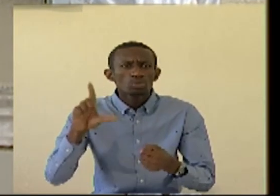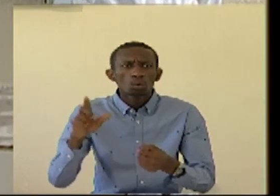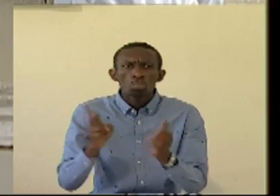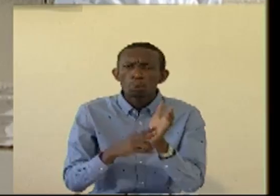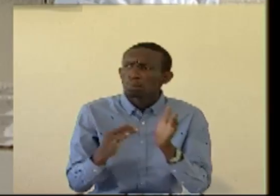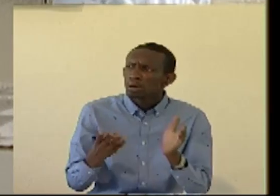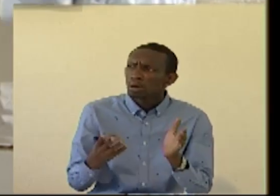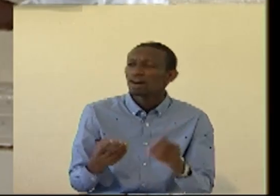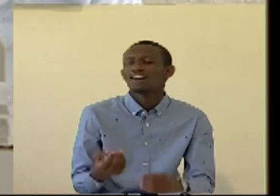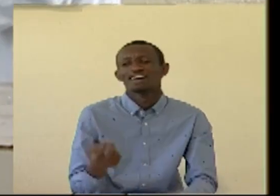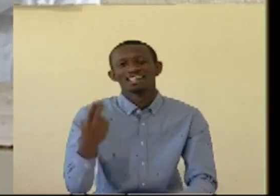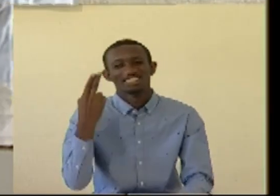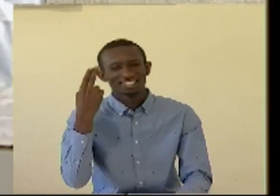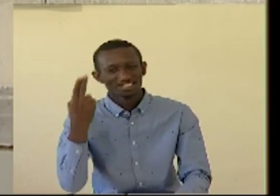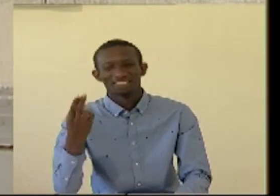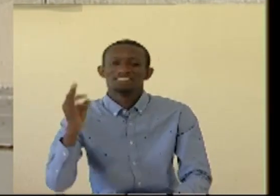2 moles.